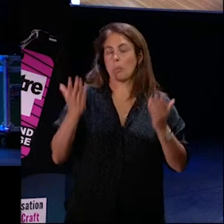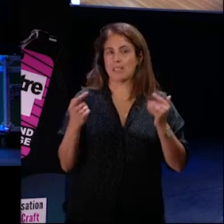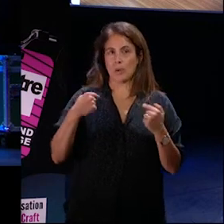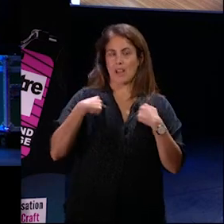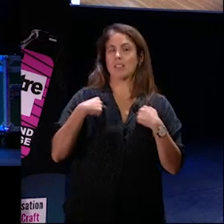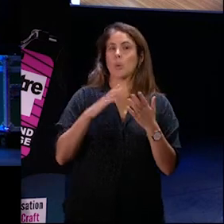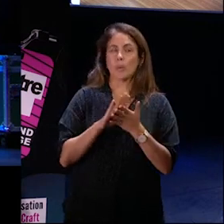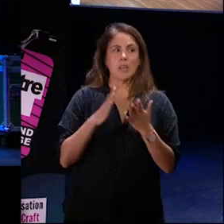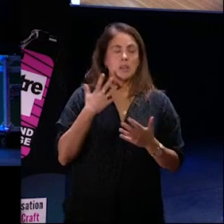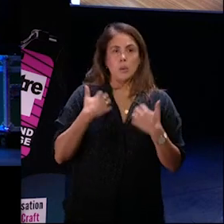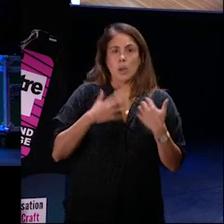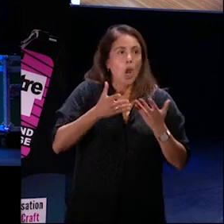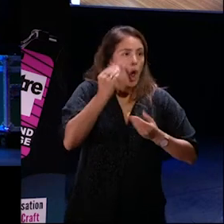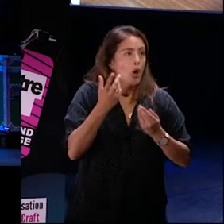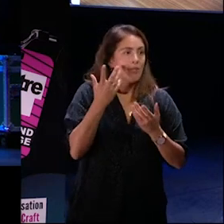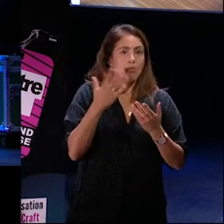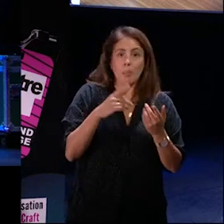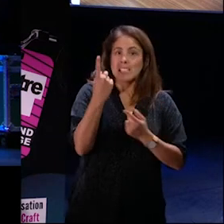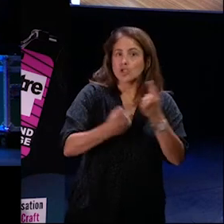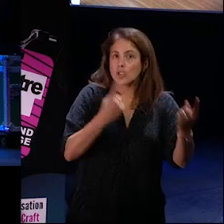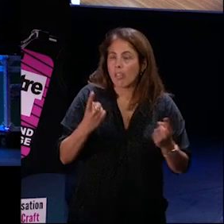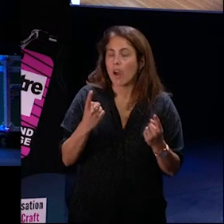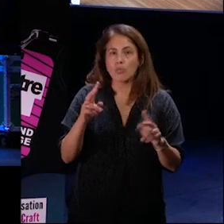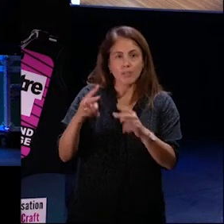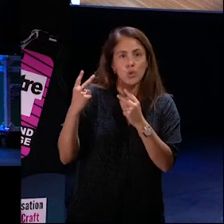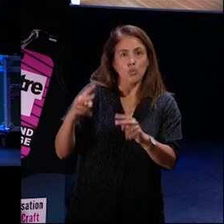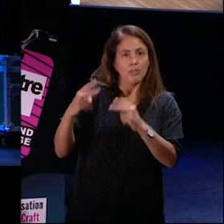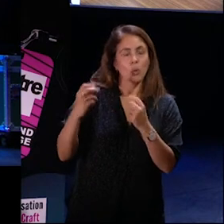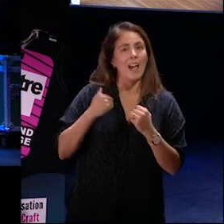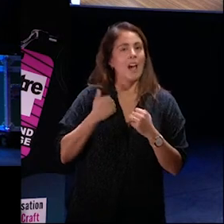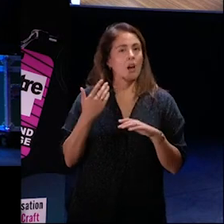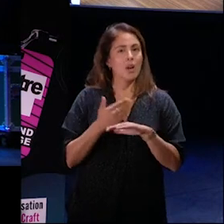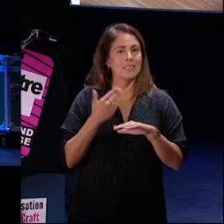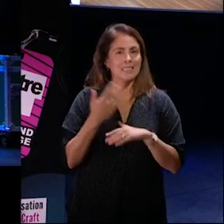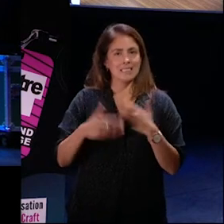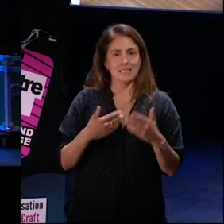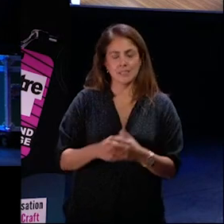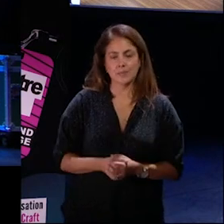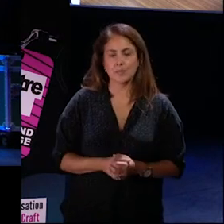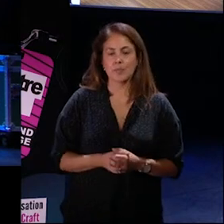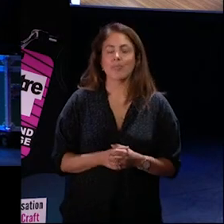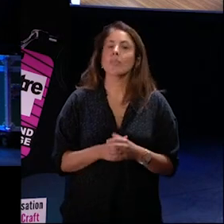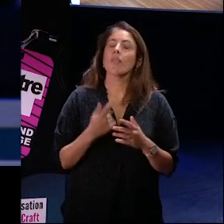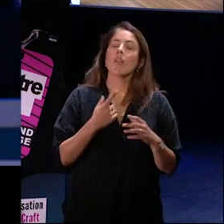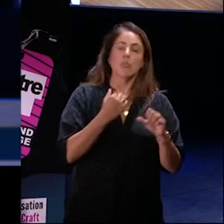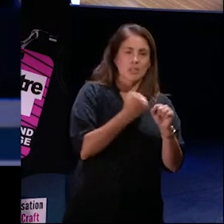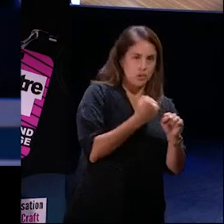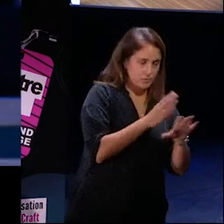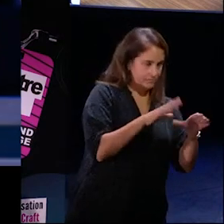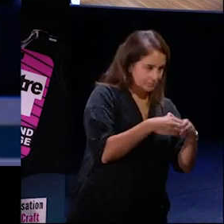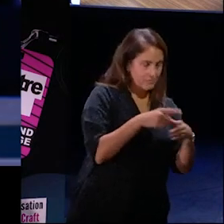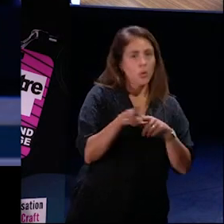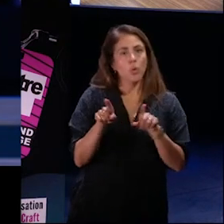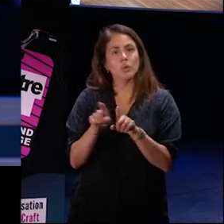from colleagues in the industry to keep assessing and reviewing our practices. Outside the production department, we're embedding